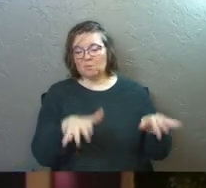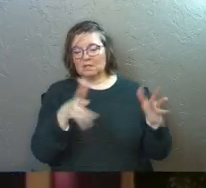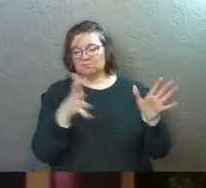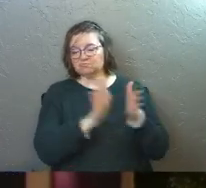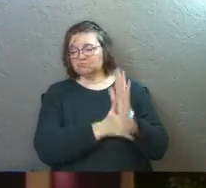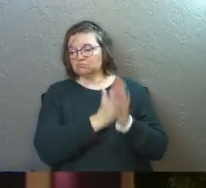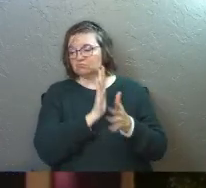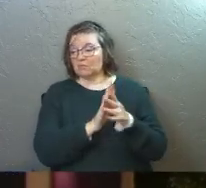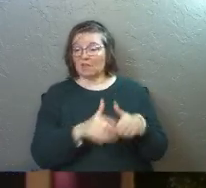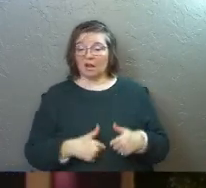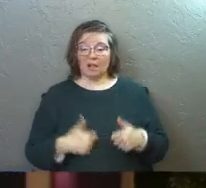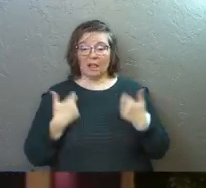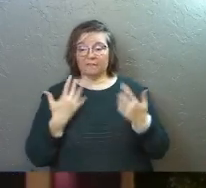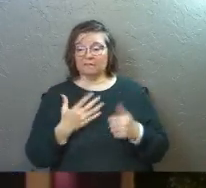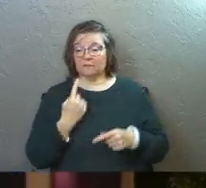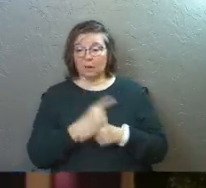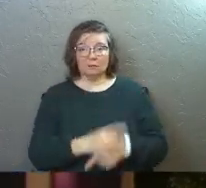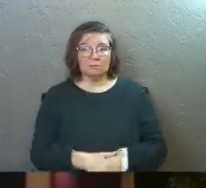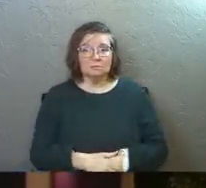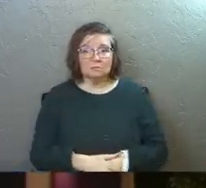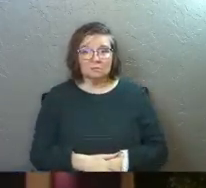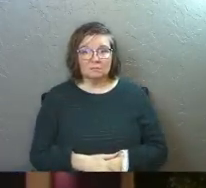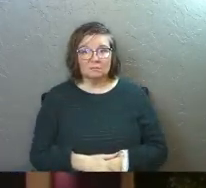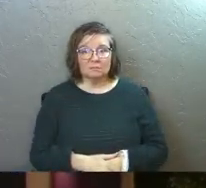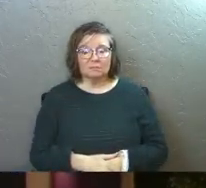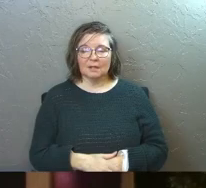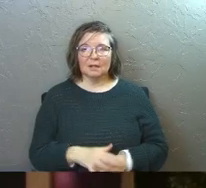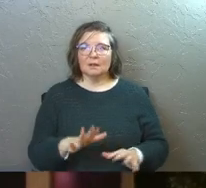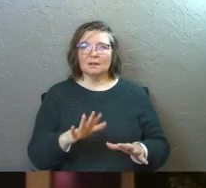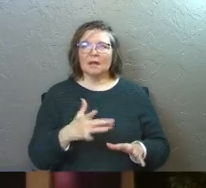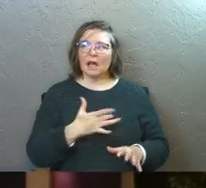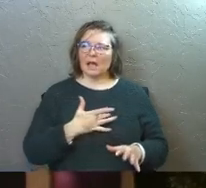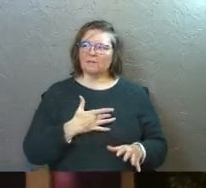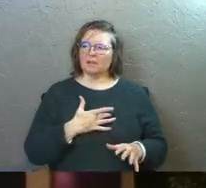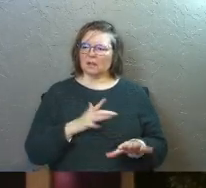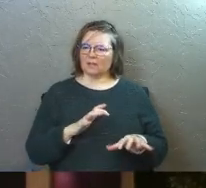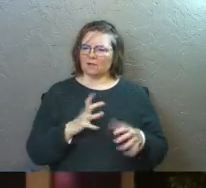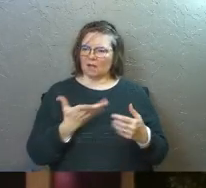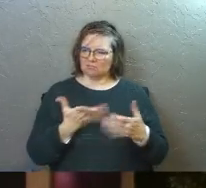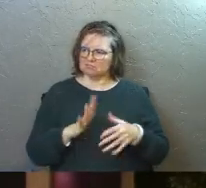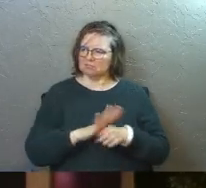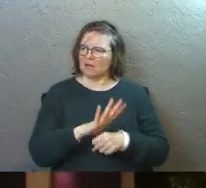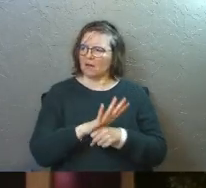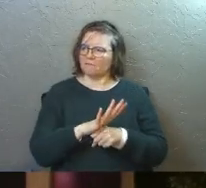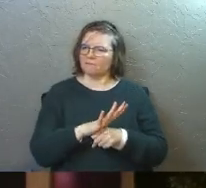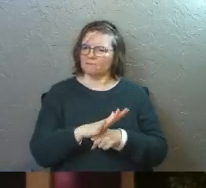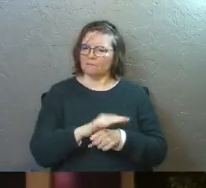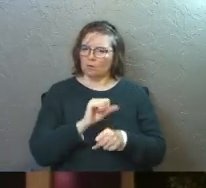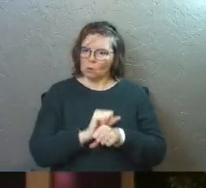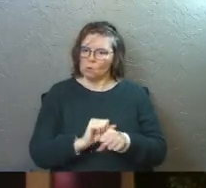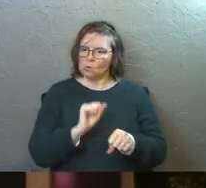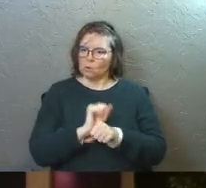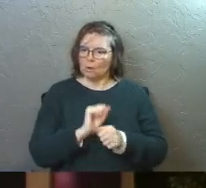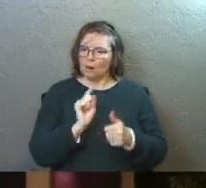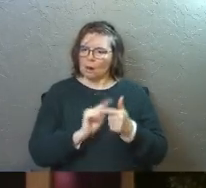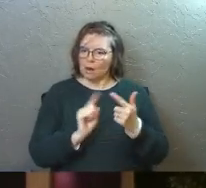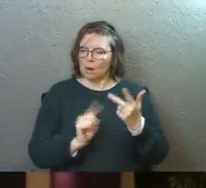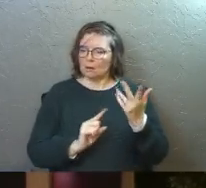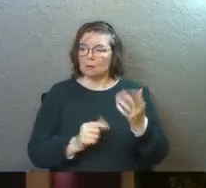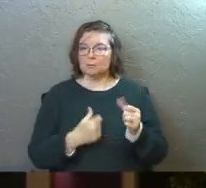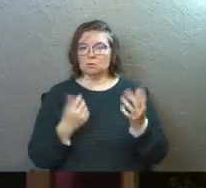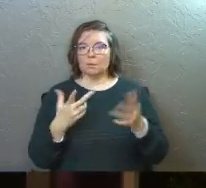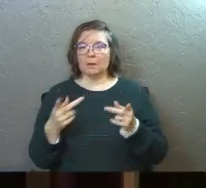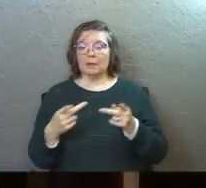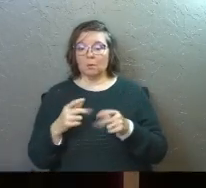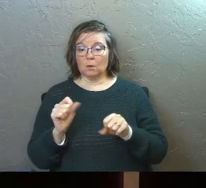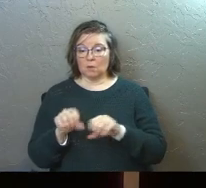them. They're living, right? God, I feel like I've done enough here. There's so many things that we could place that in, but specifically in our